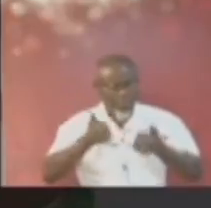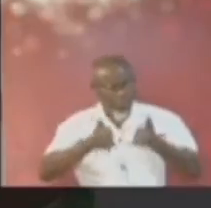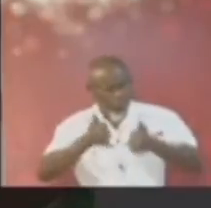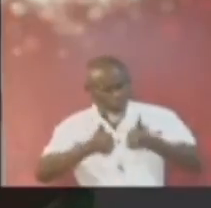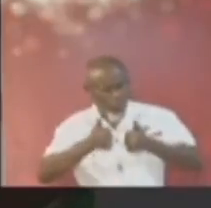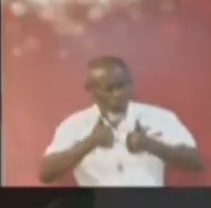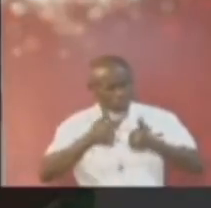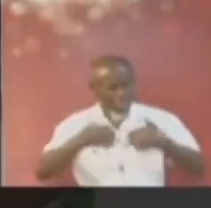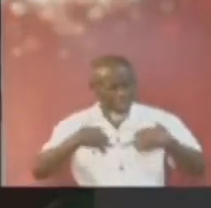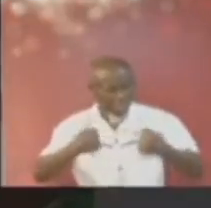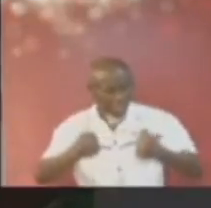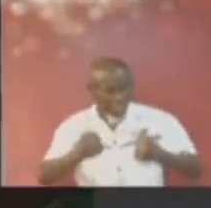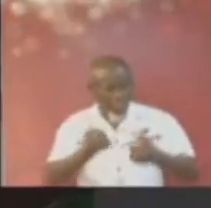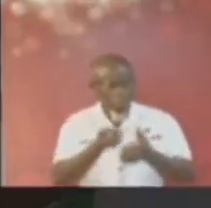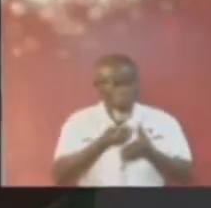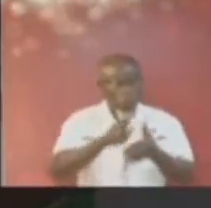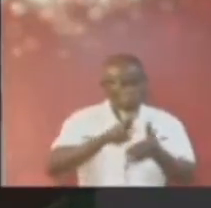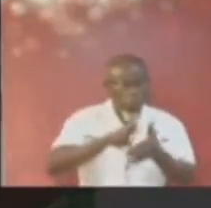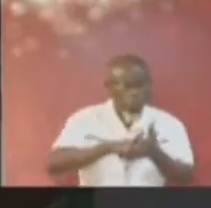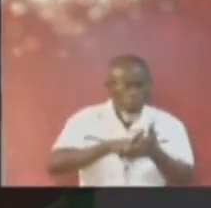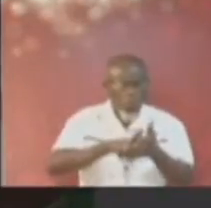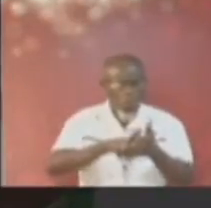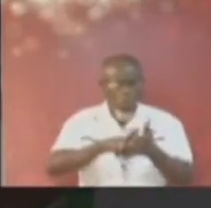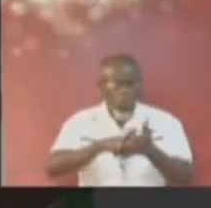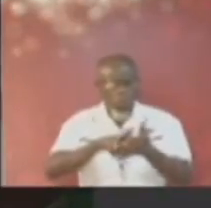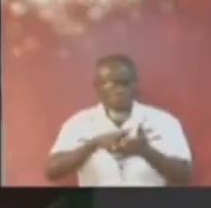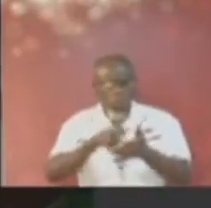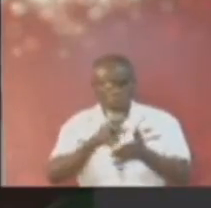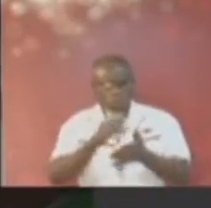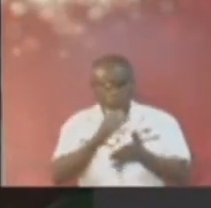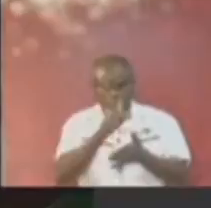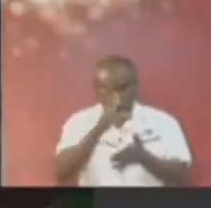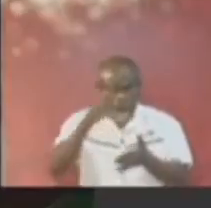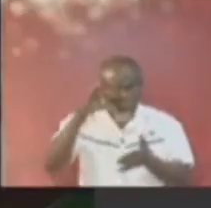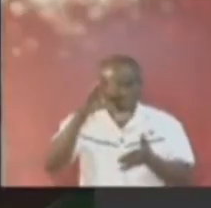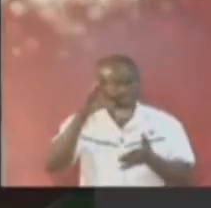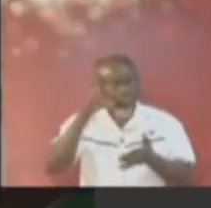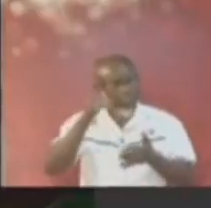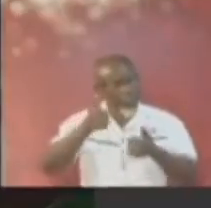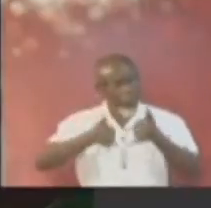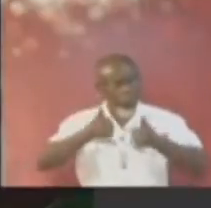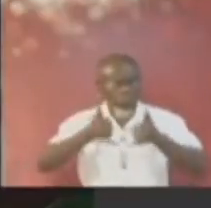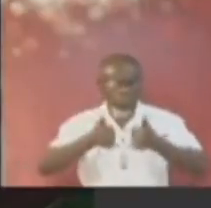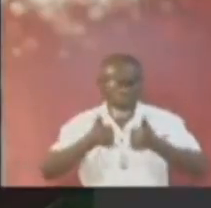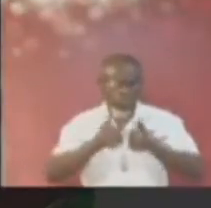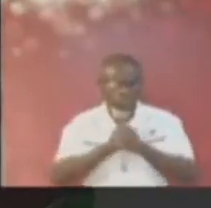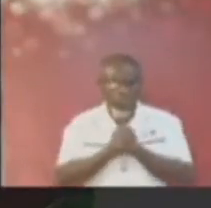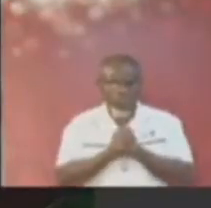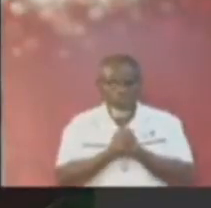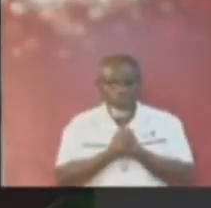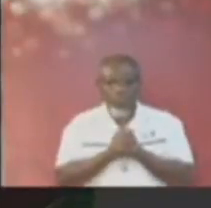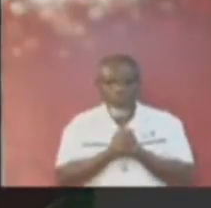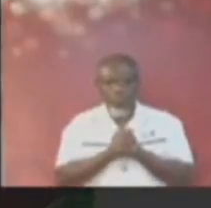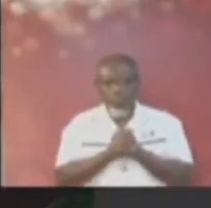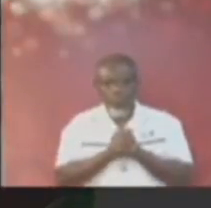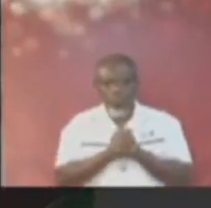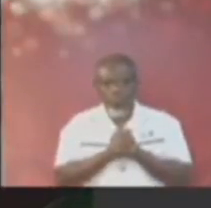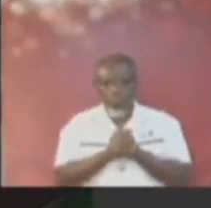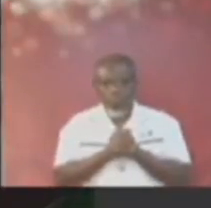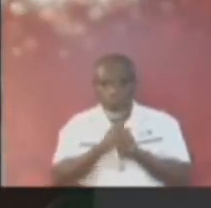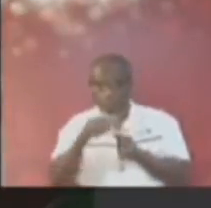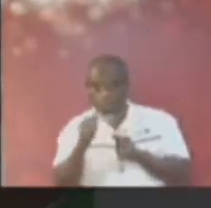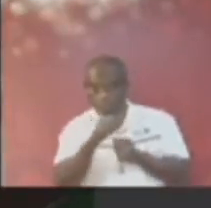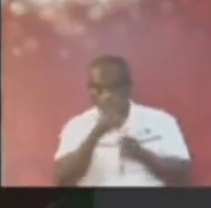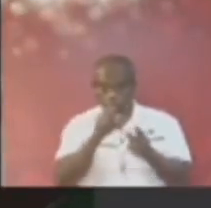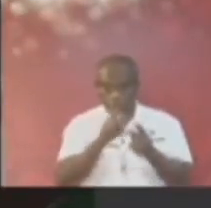Sharma. Over Diwali, one of the more common things is sweets, and a lot of people, including